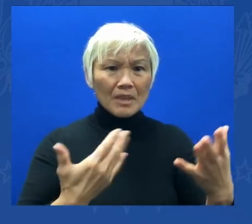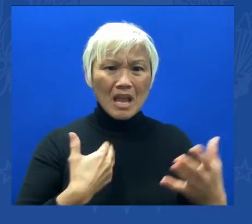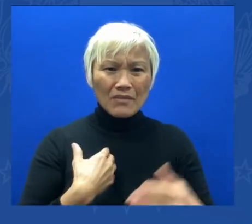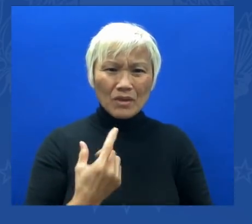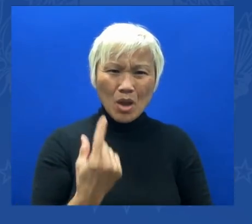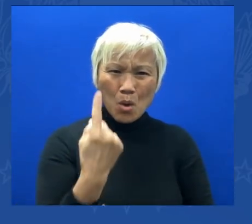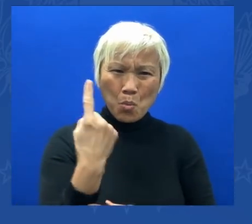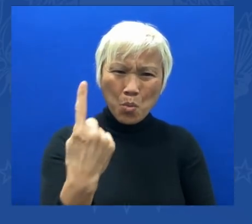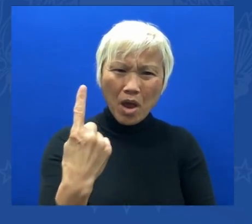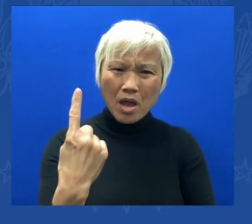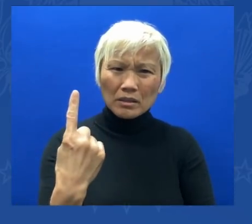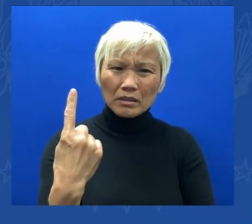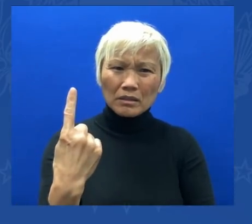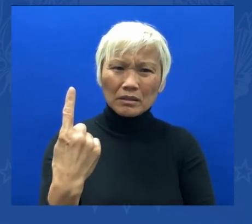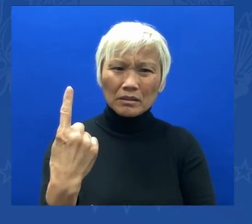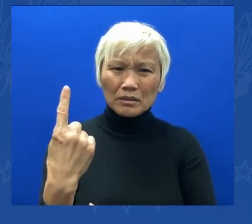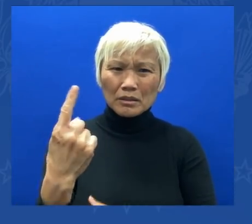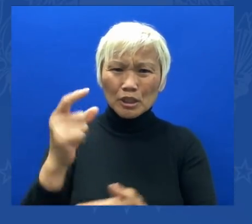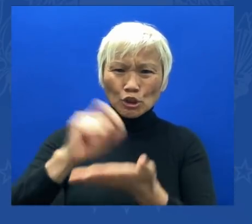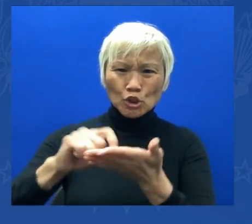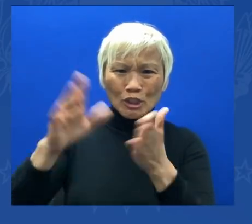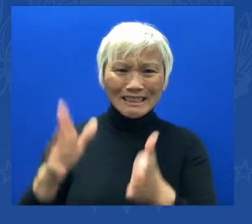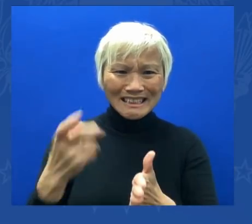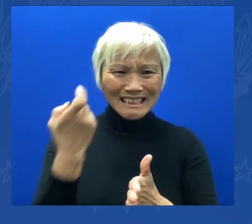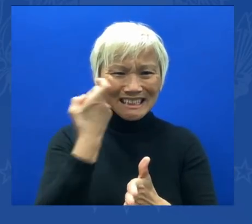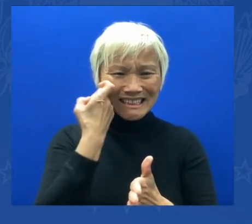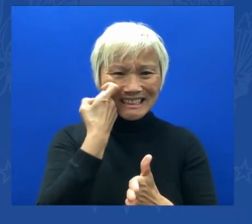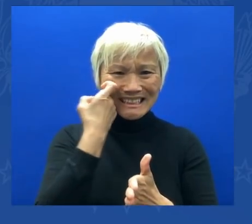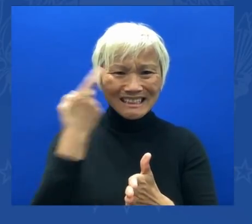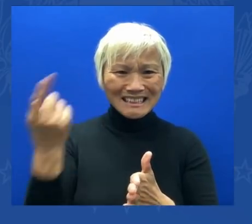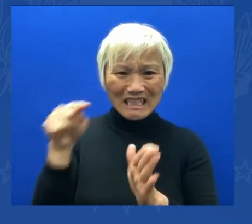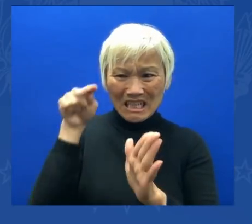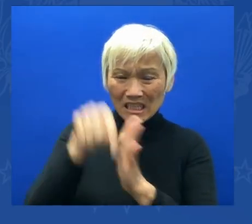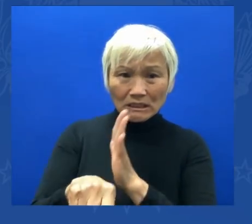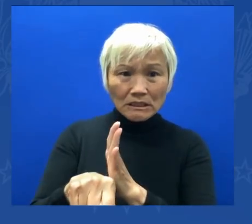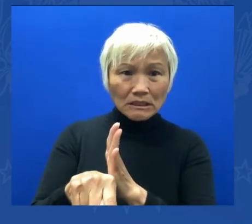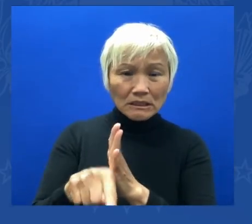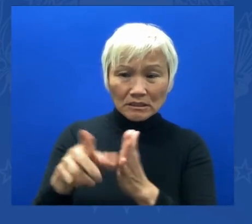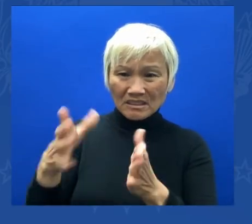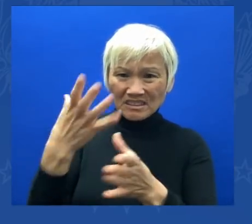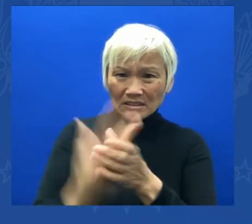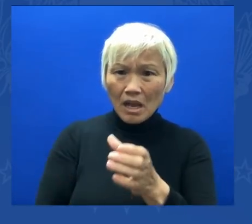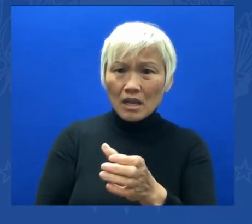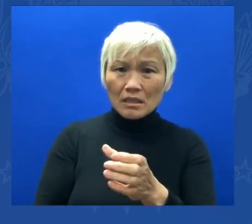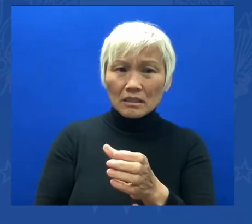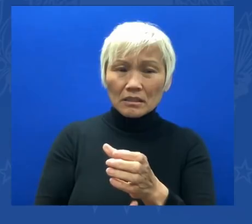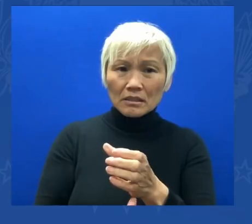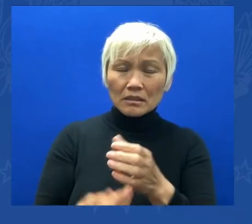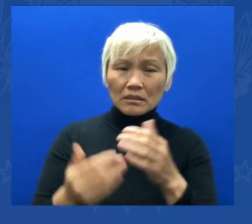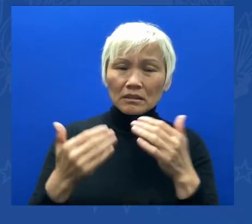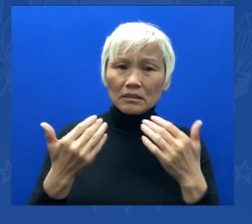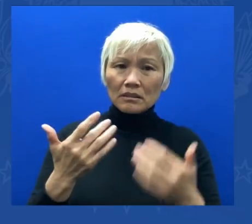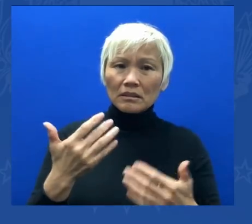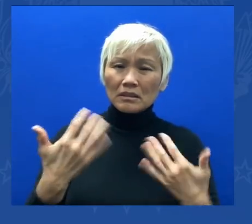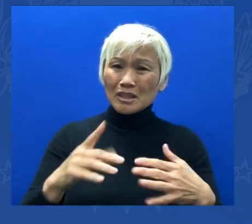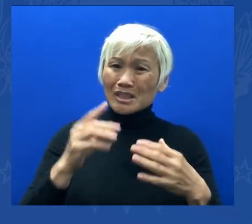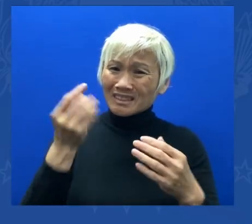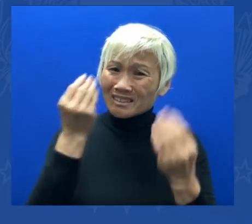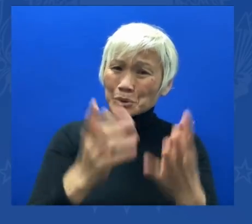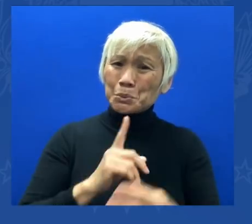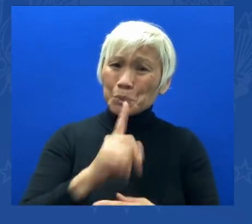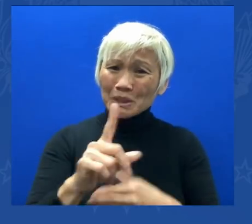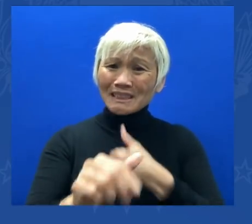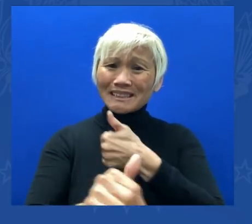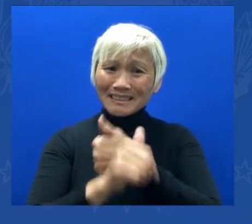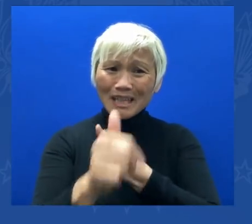days ago. So many of you telling the stories and taking the photos and recording the videos of what's happening